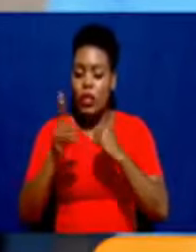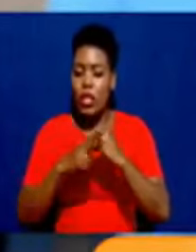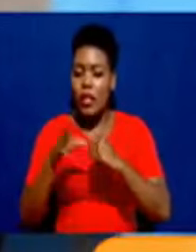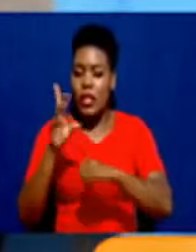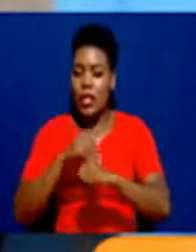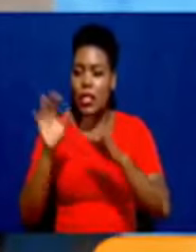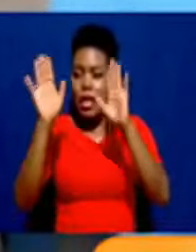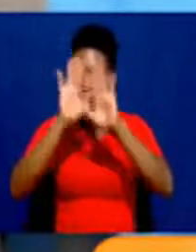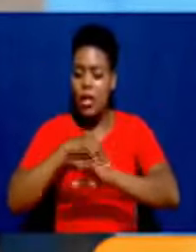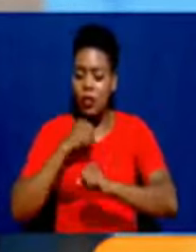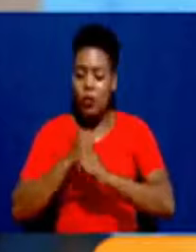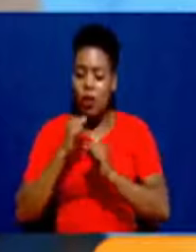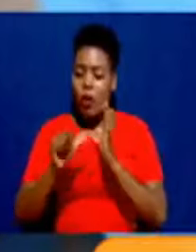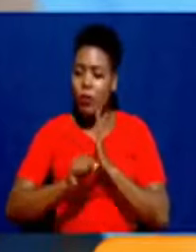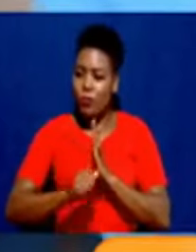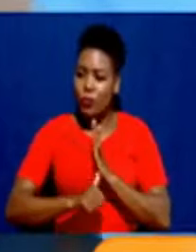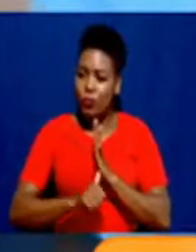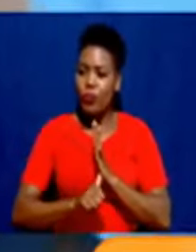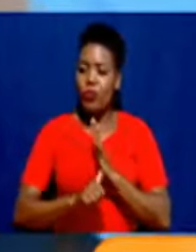Kenyans who are trolling it,